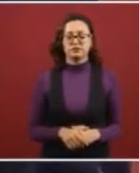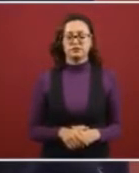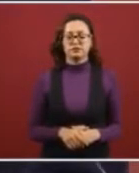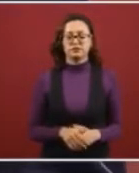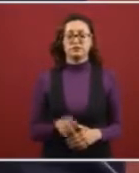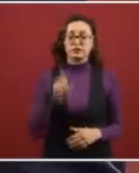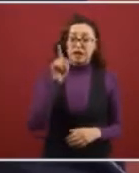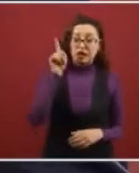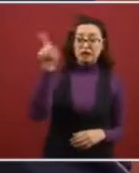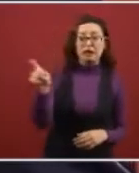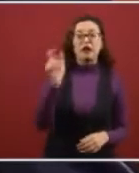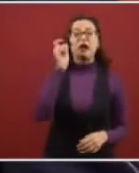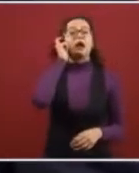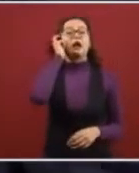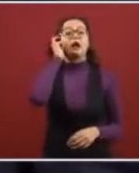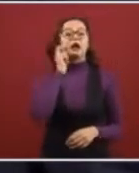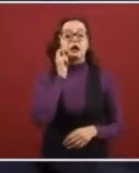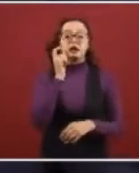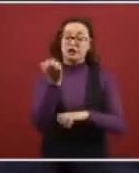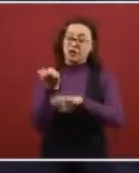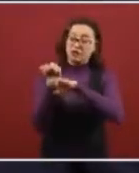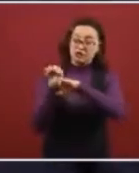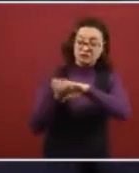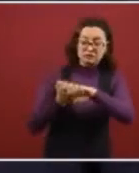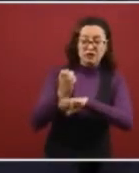is the state with the most